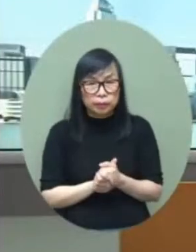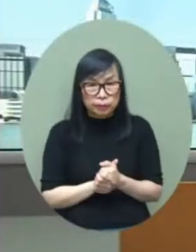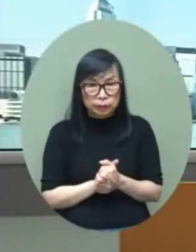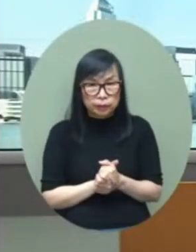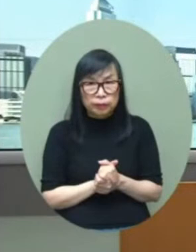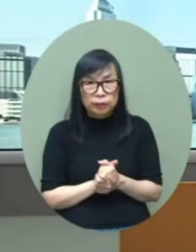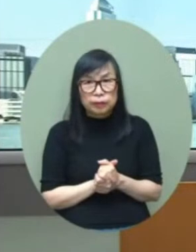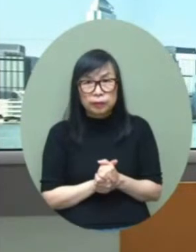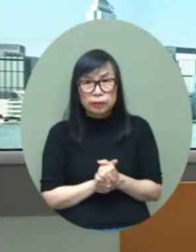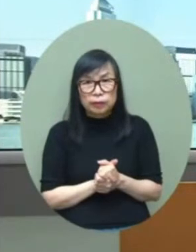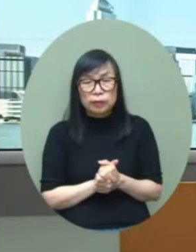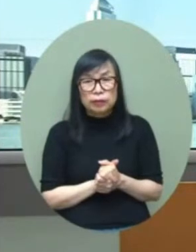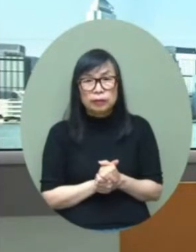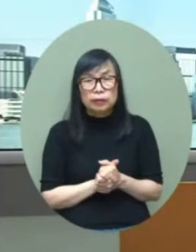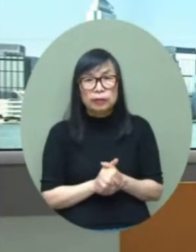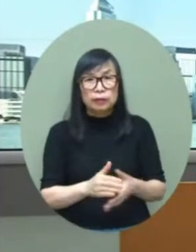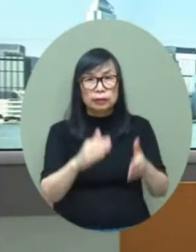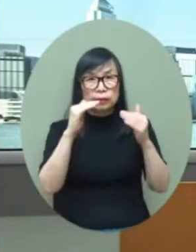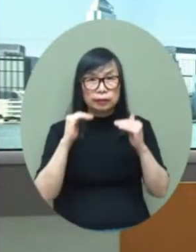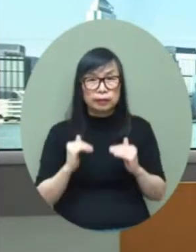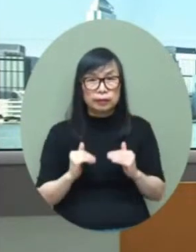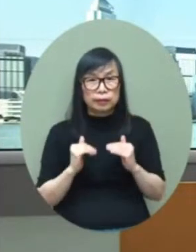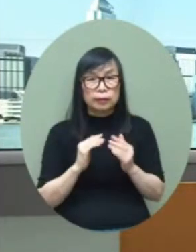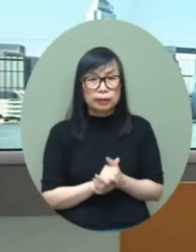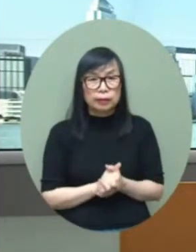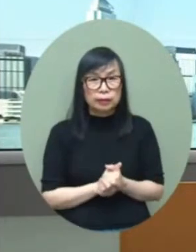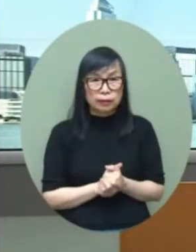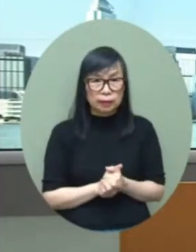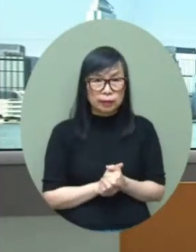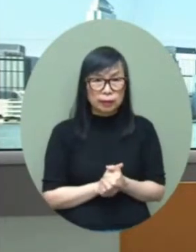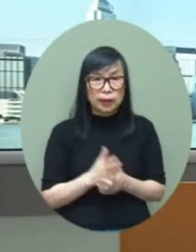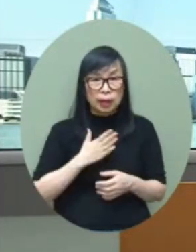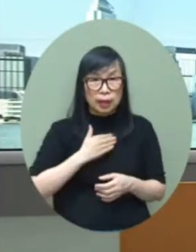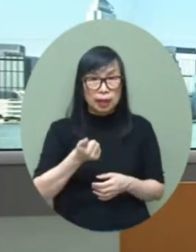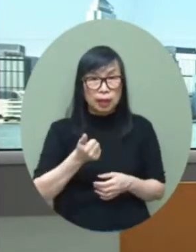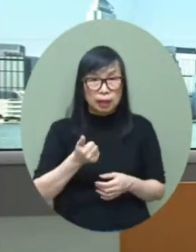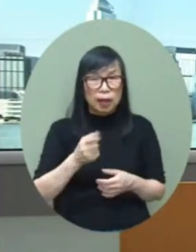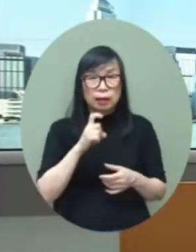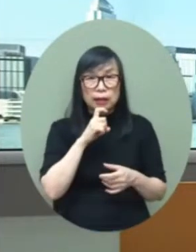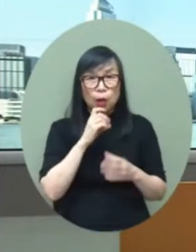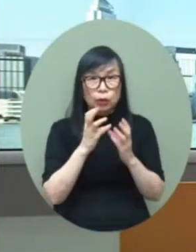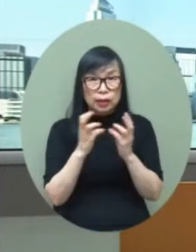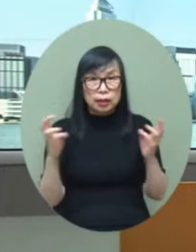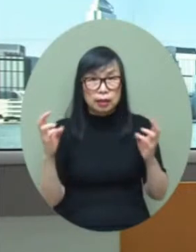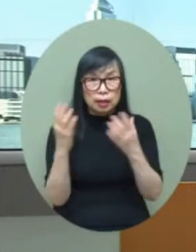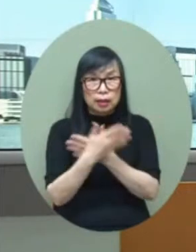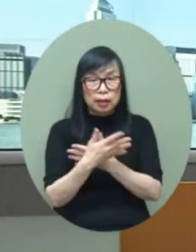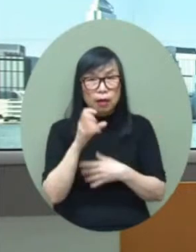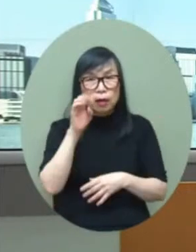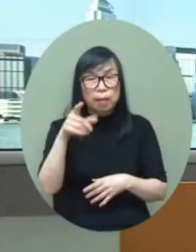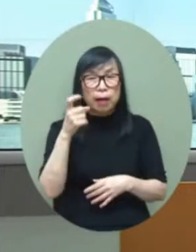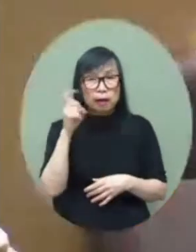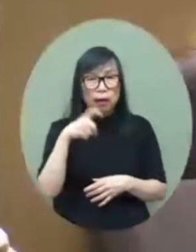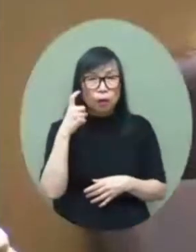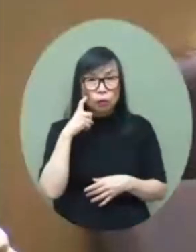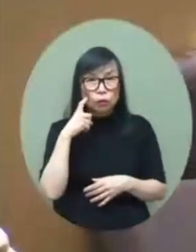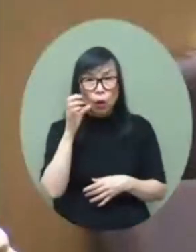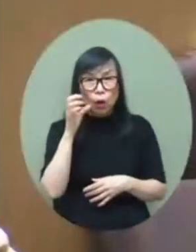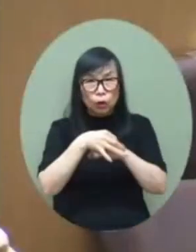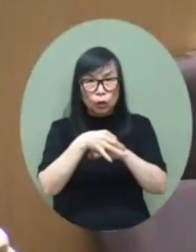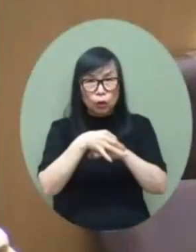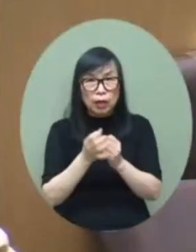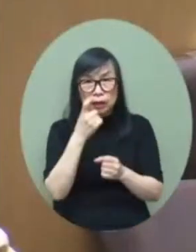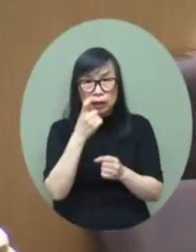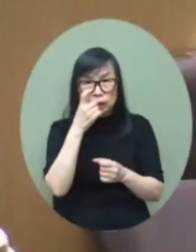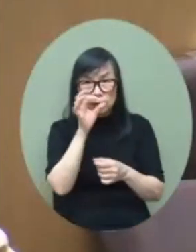I don't have the precise number though. A lady at the back over there, please. Cable news. Now for the